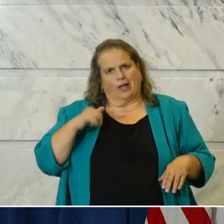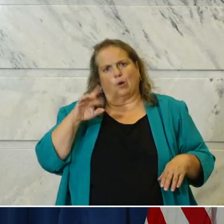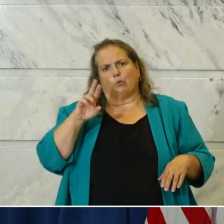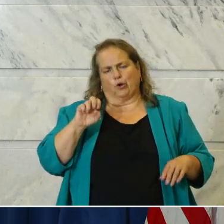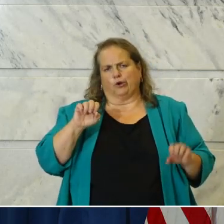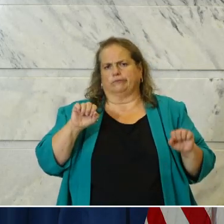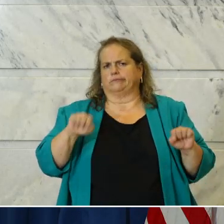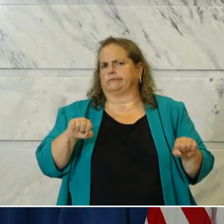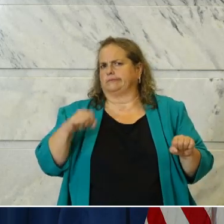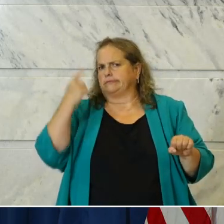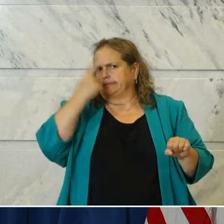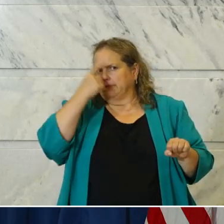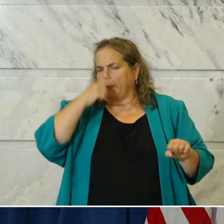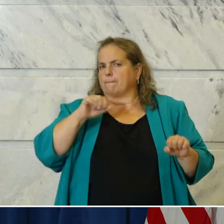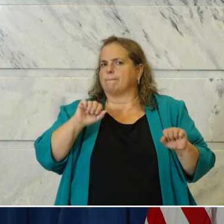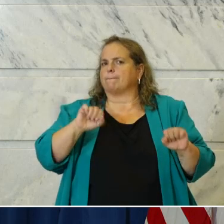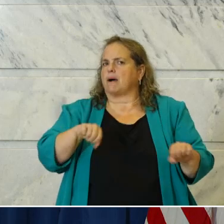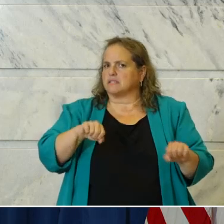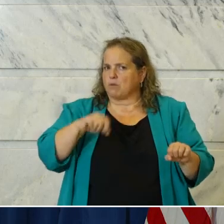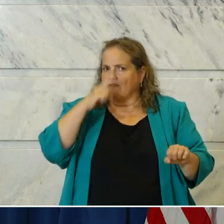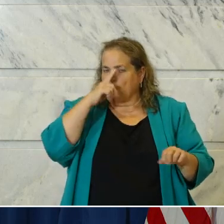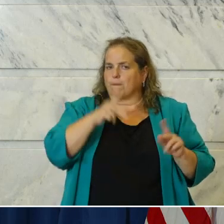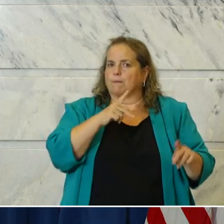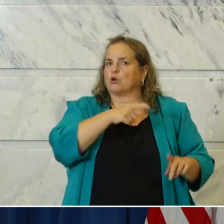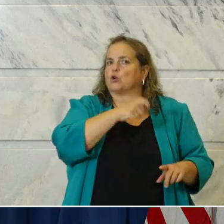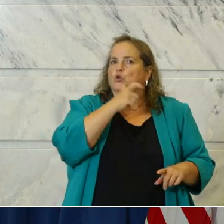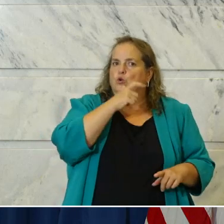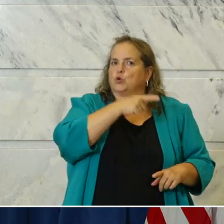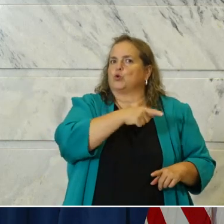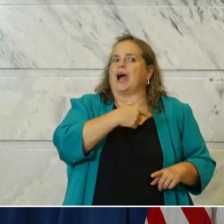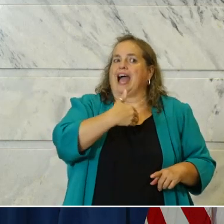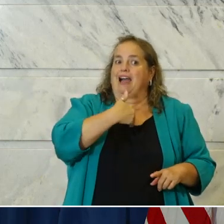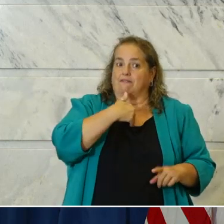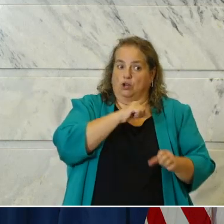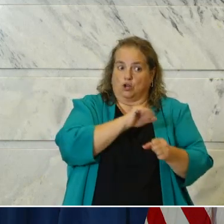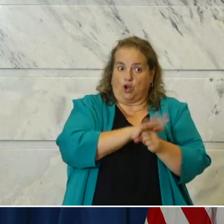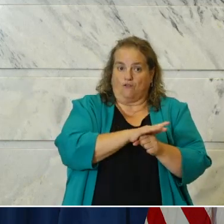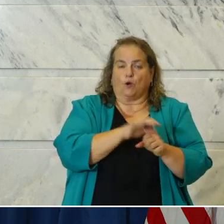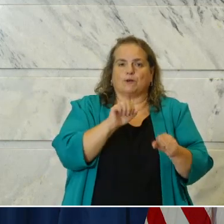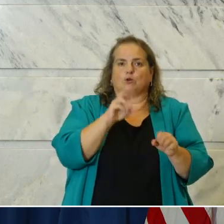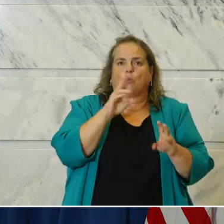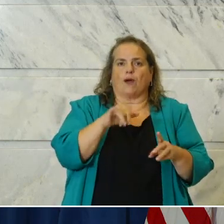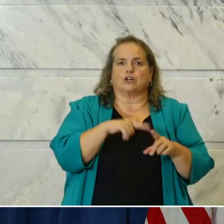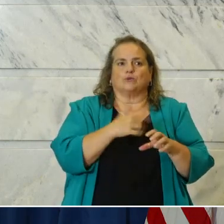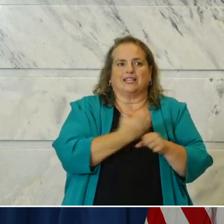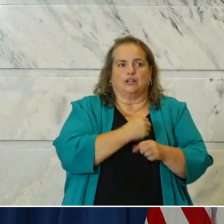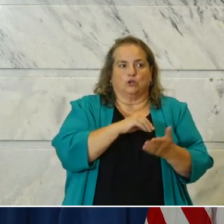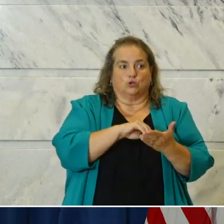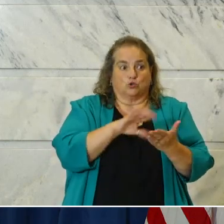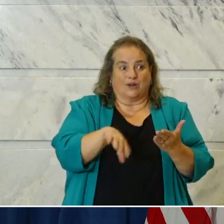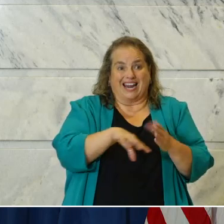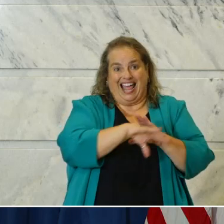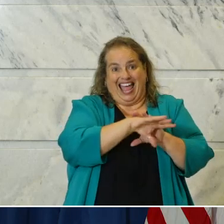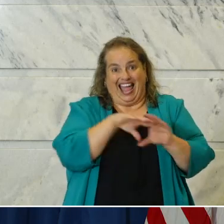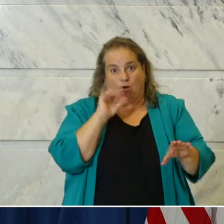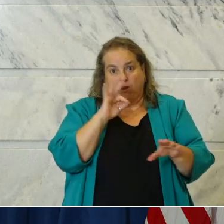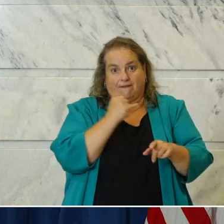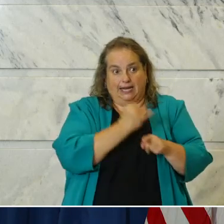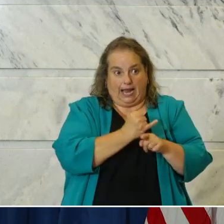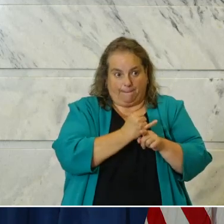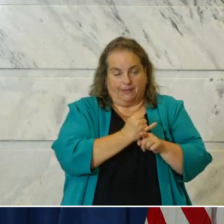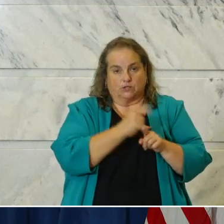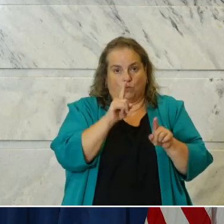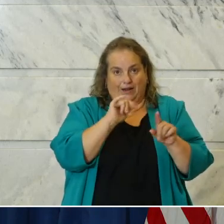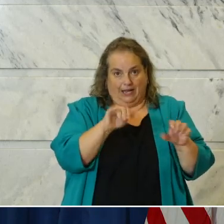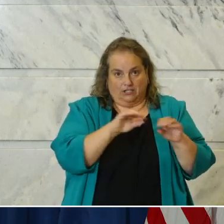those that are positive. It is a potential way to get those students out of the main part of campus where it could